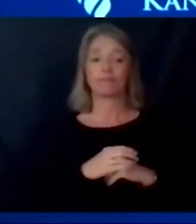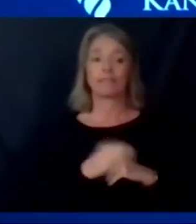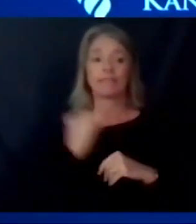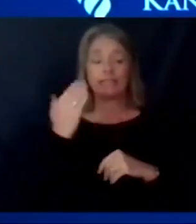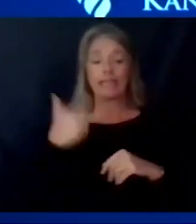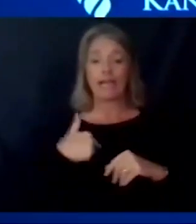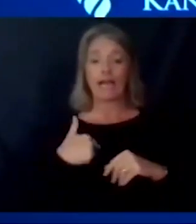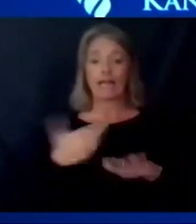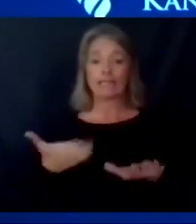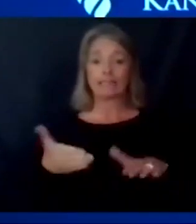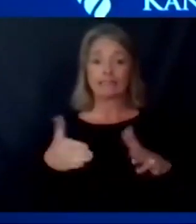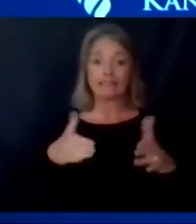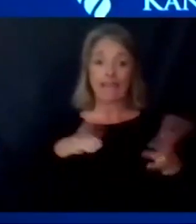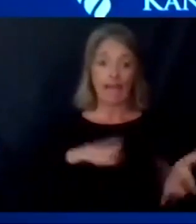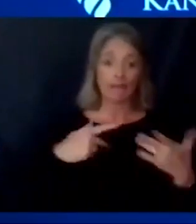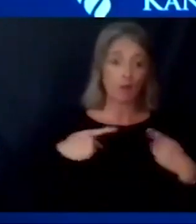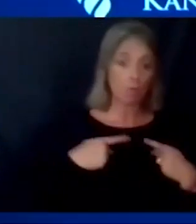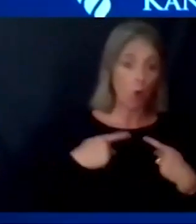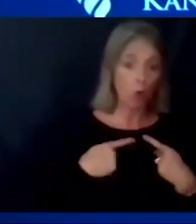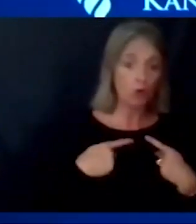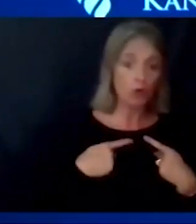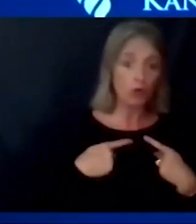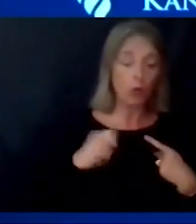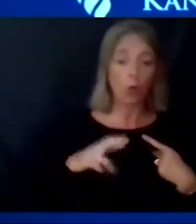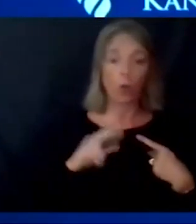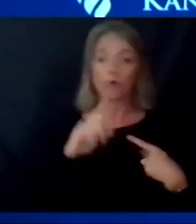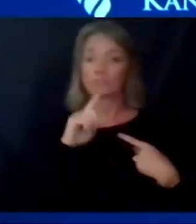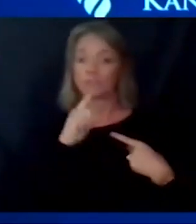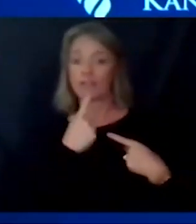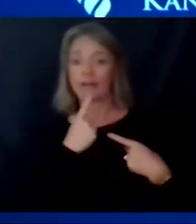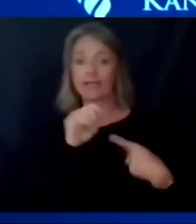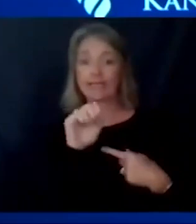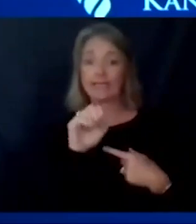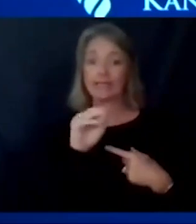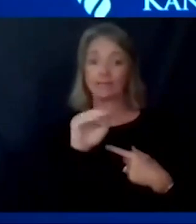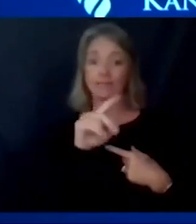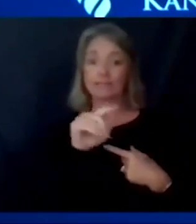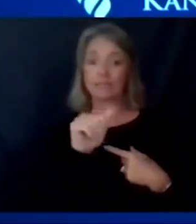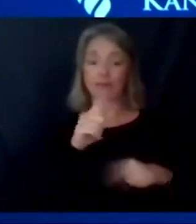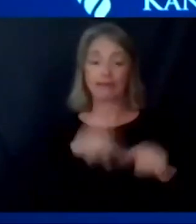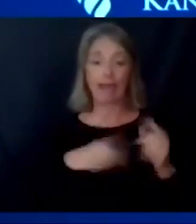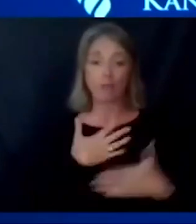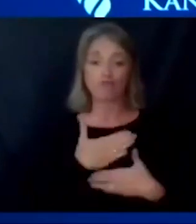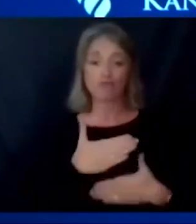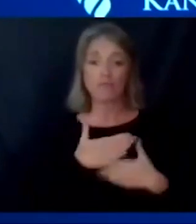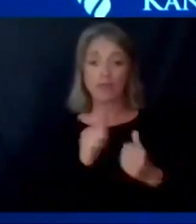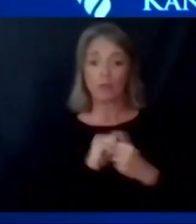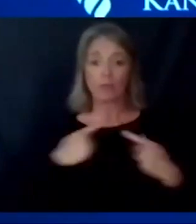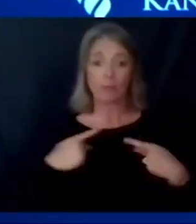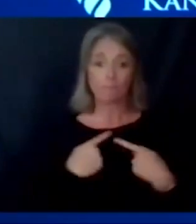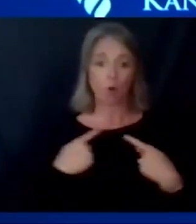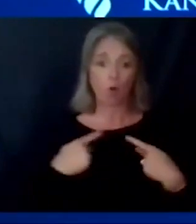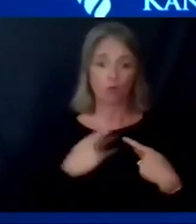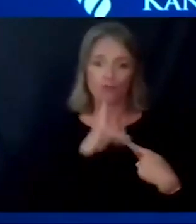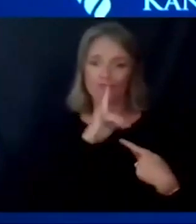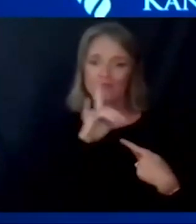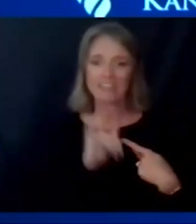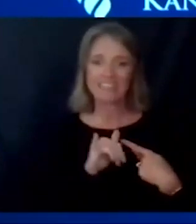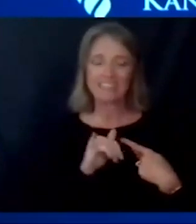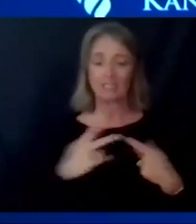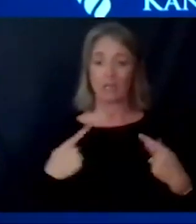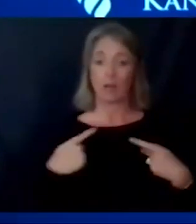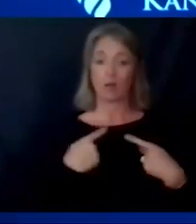I have such severe emphysema I couldn't breathe with that pneumonia? Well, the reality is we say pneumonia is the cause of death, and a